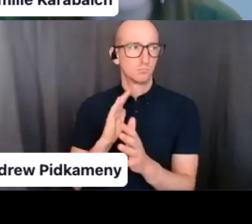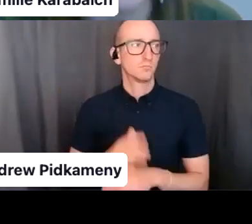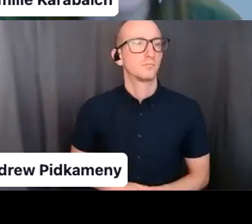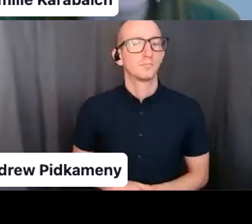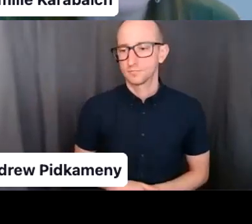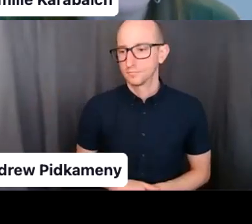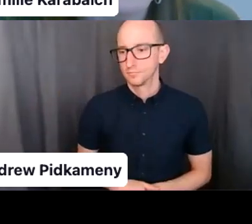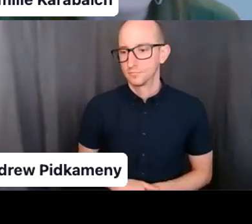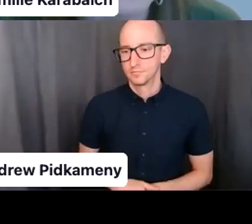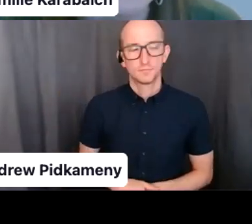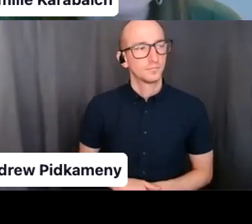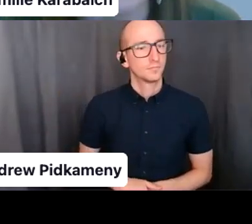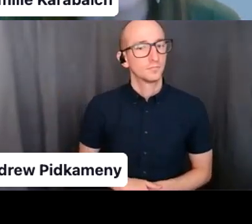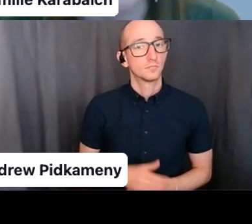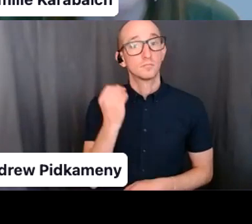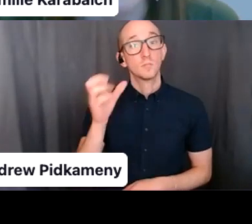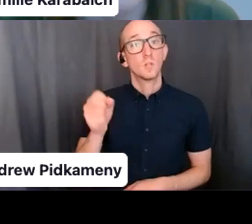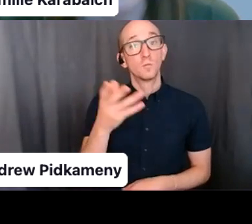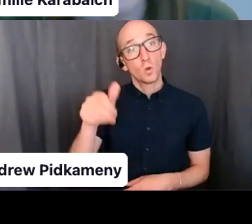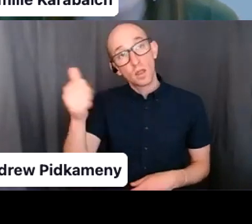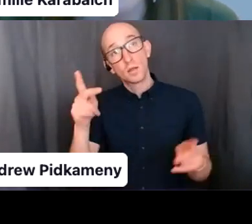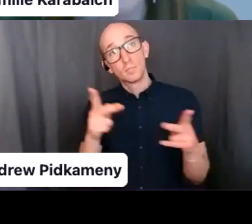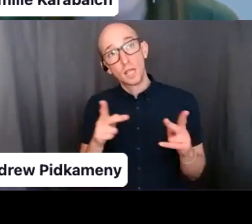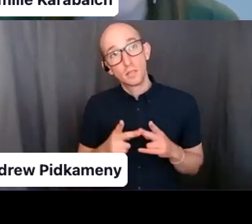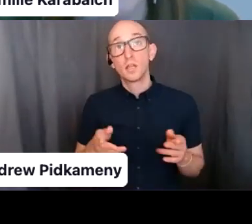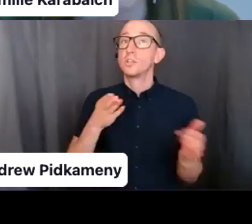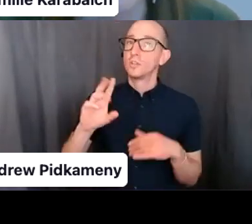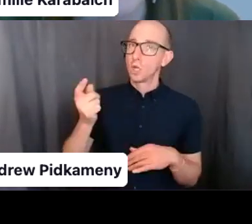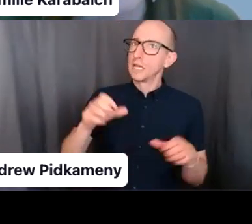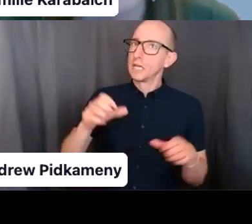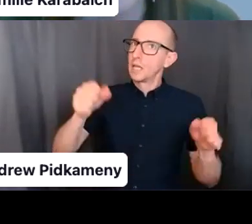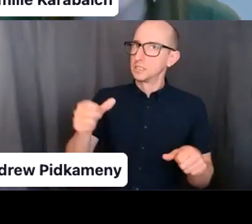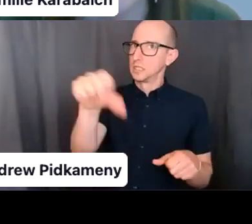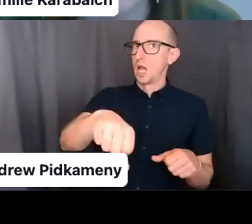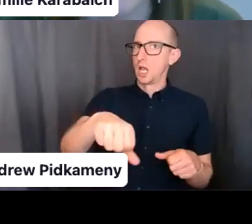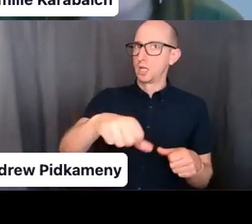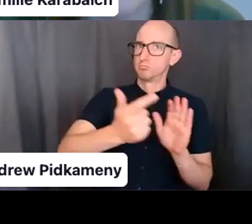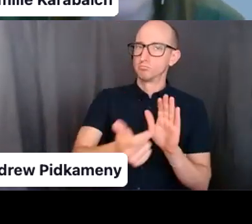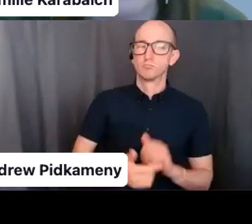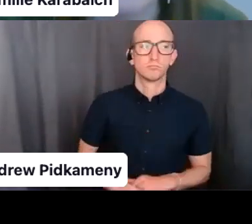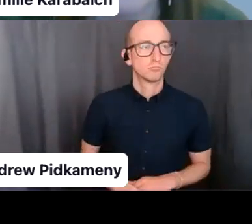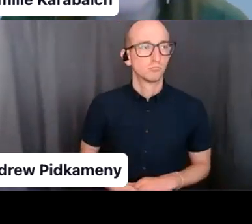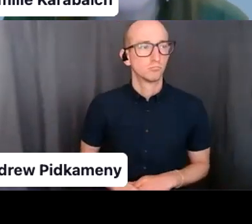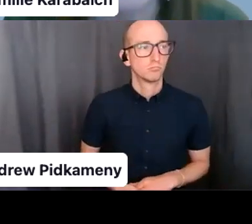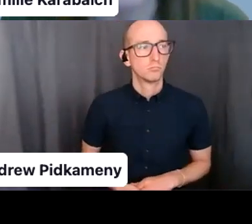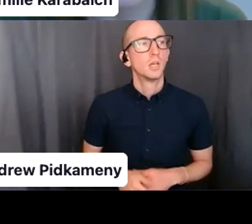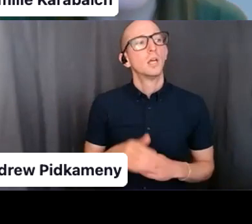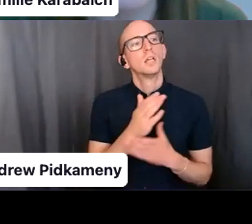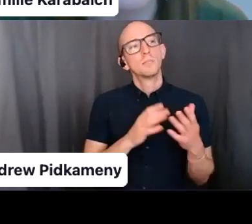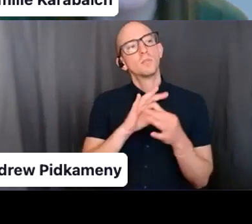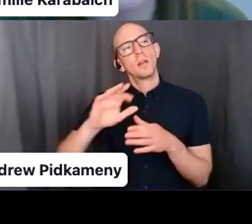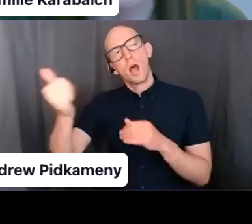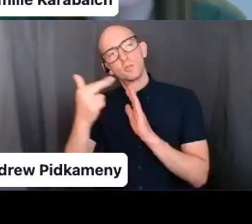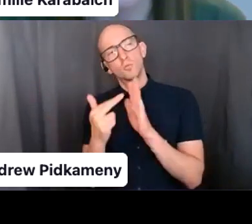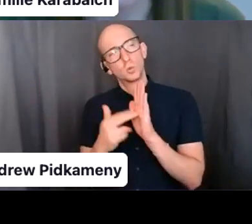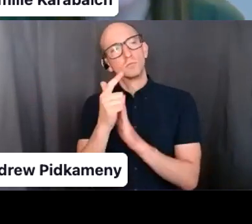And then there are a couple places where service dogs may be denied. And some of these are related to other codes that would prevent